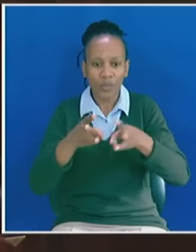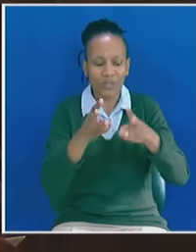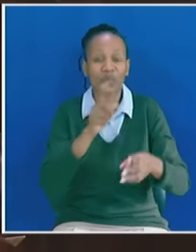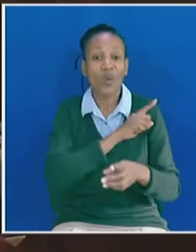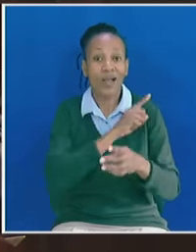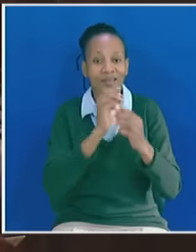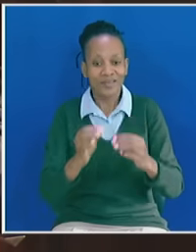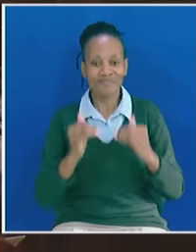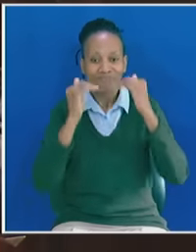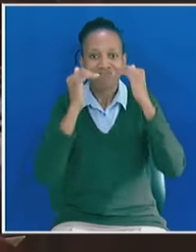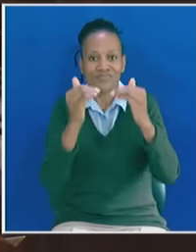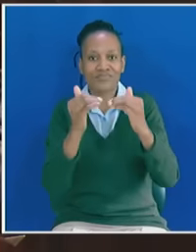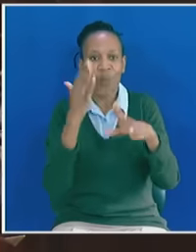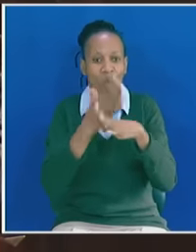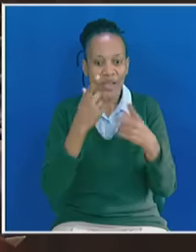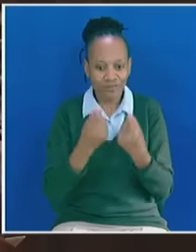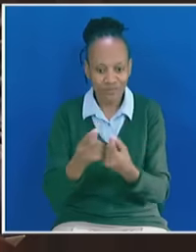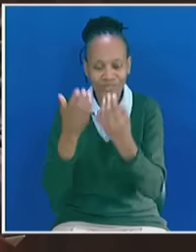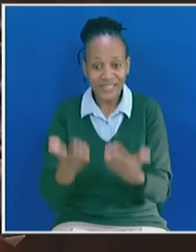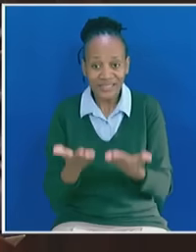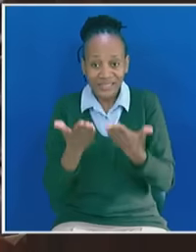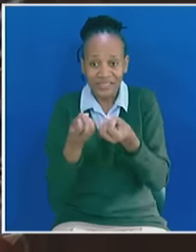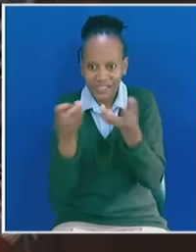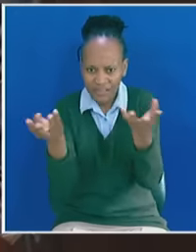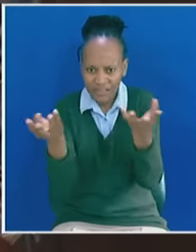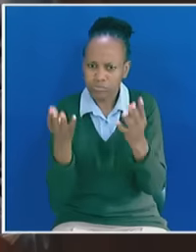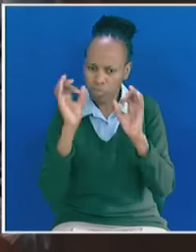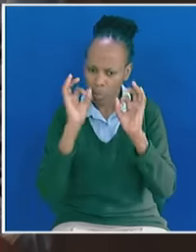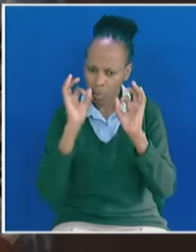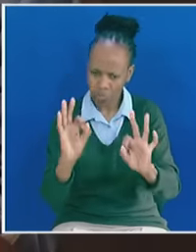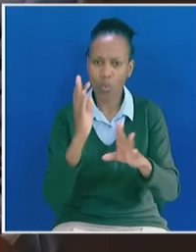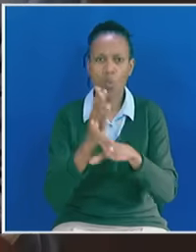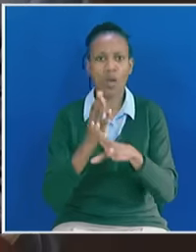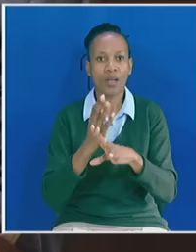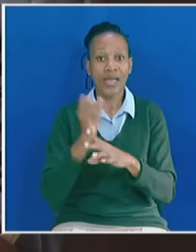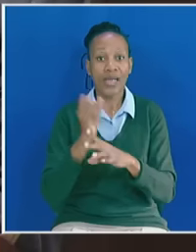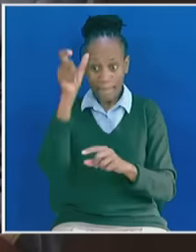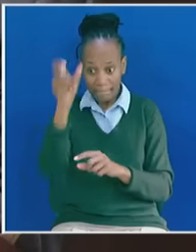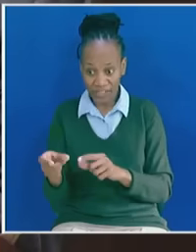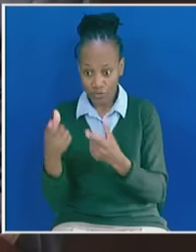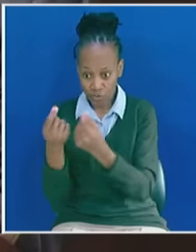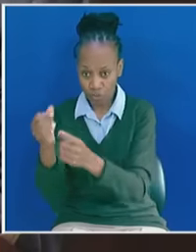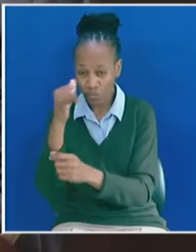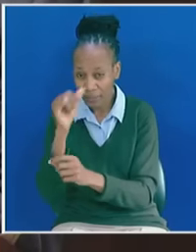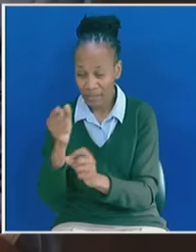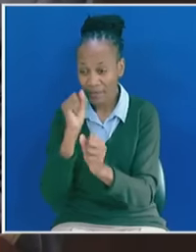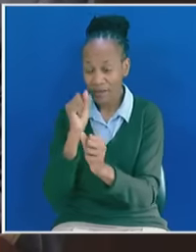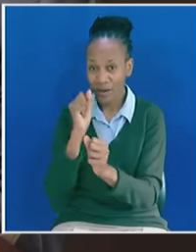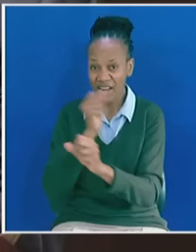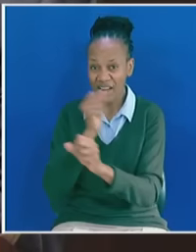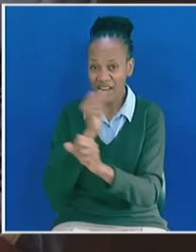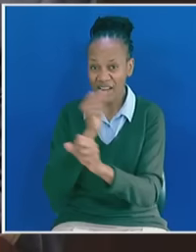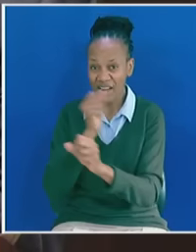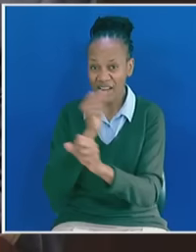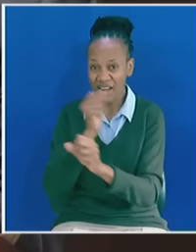civil servants, of key service delivery points, and going after those who run away from the vetting